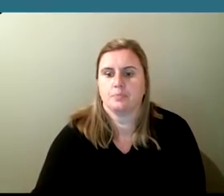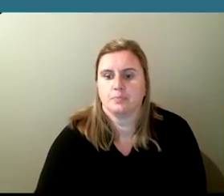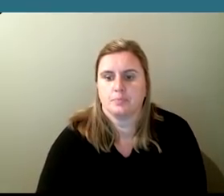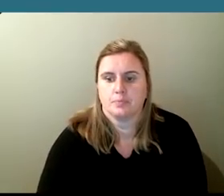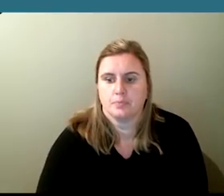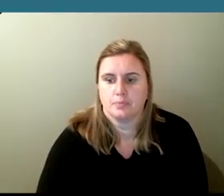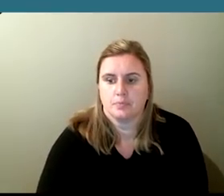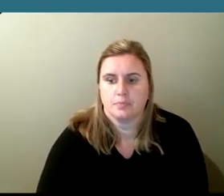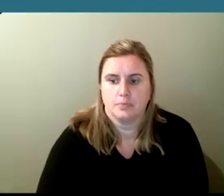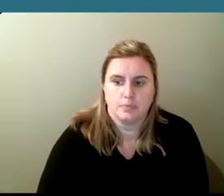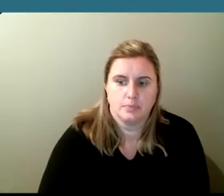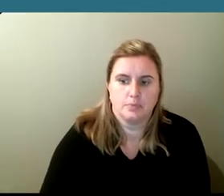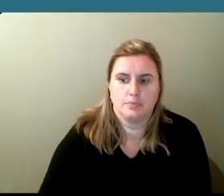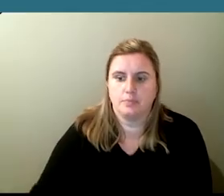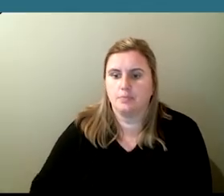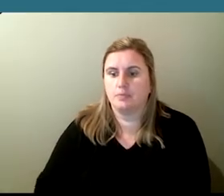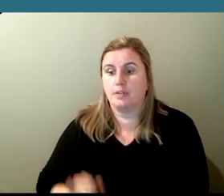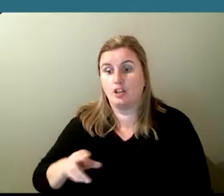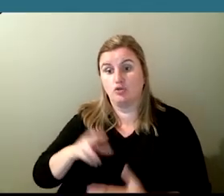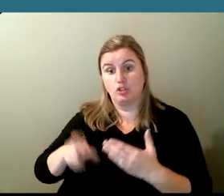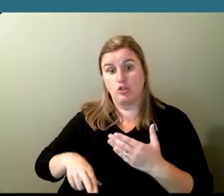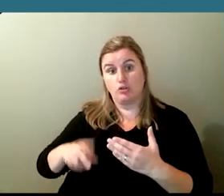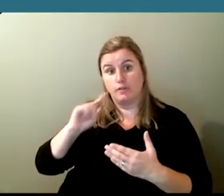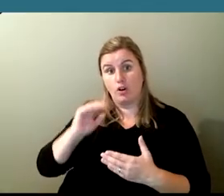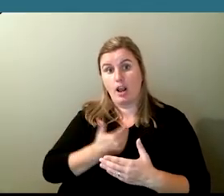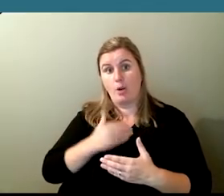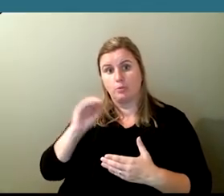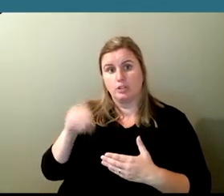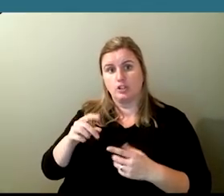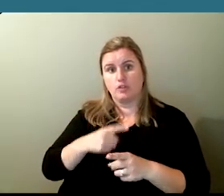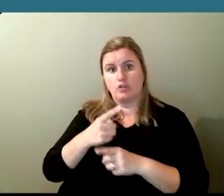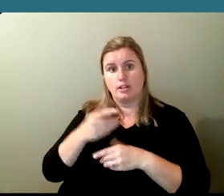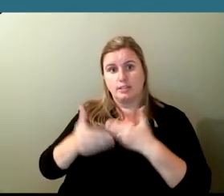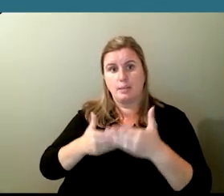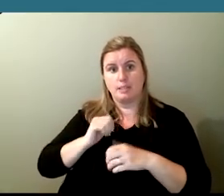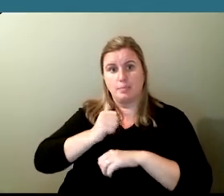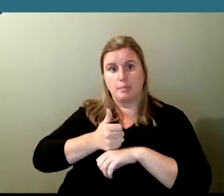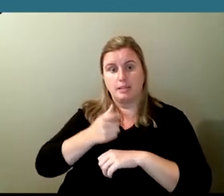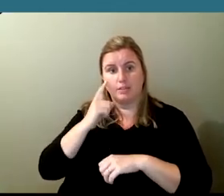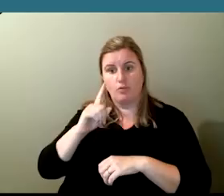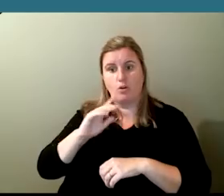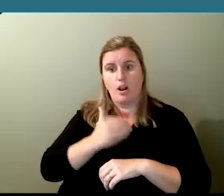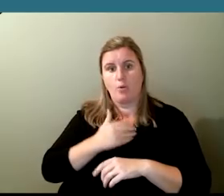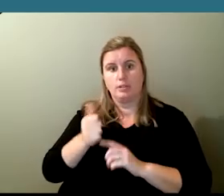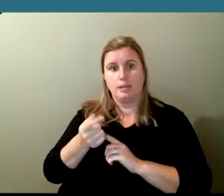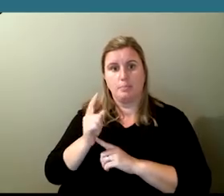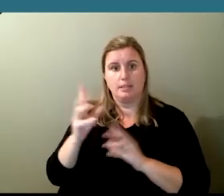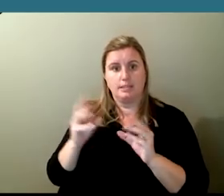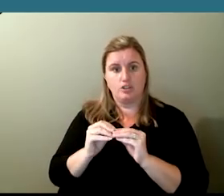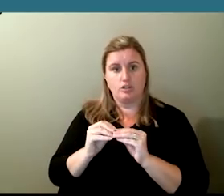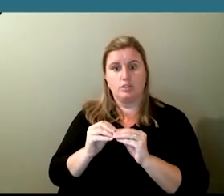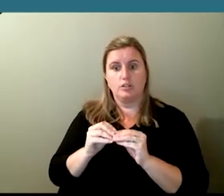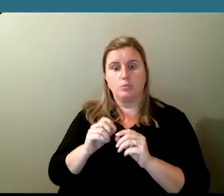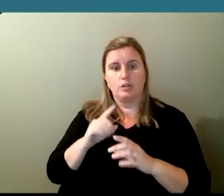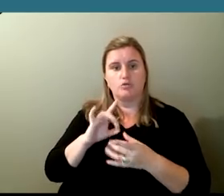That is the results for the percentage of correct steps implemented in our 10-minute session with respect